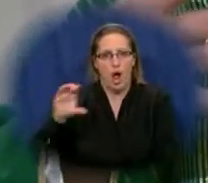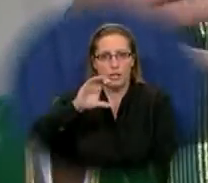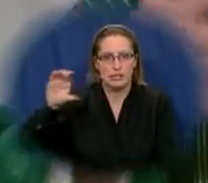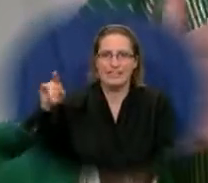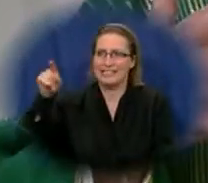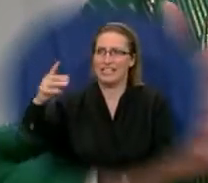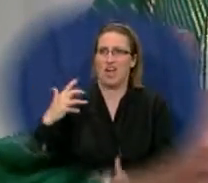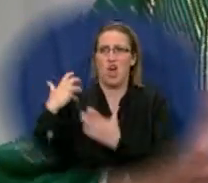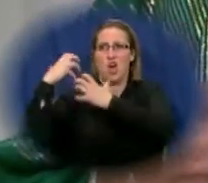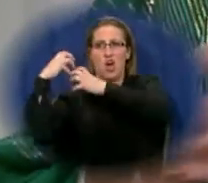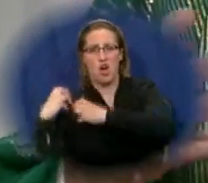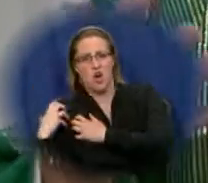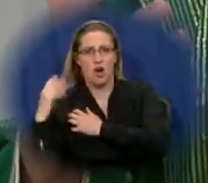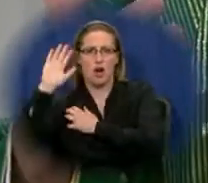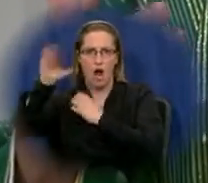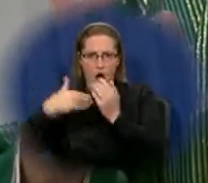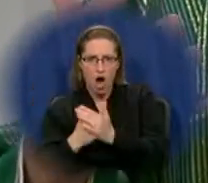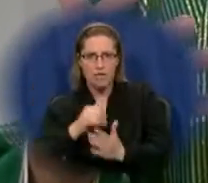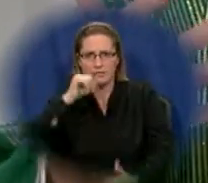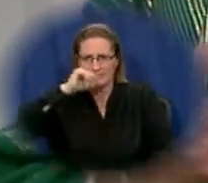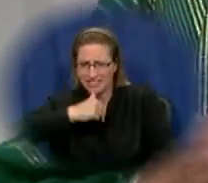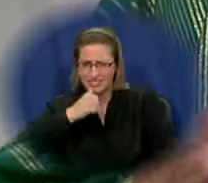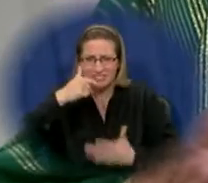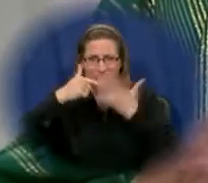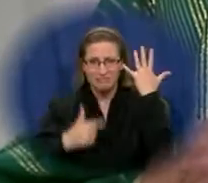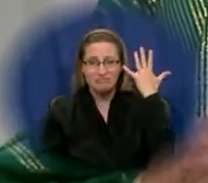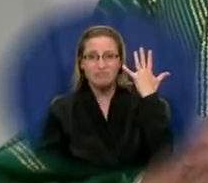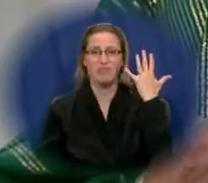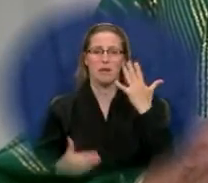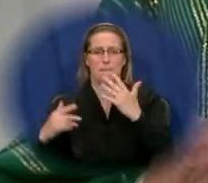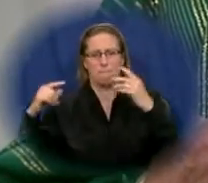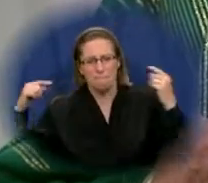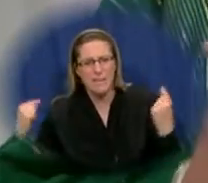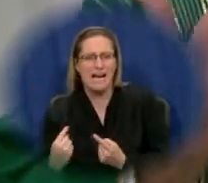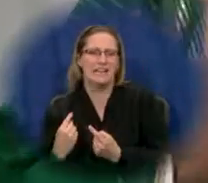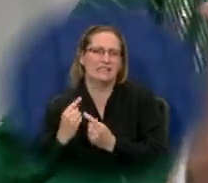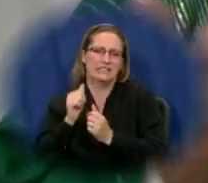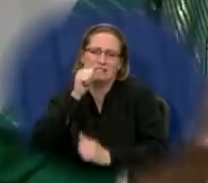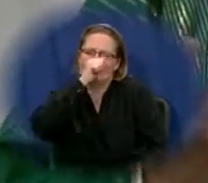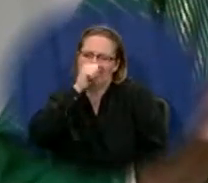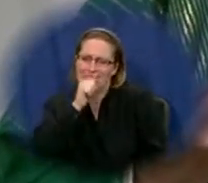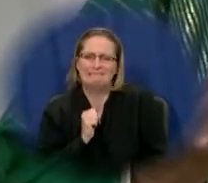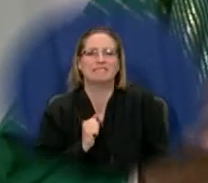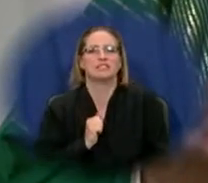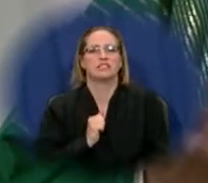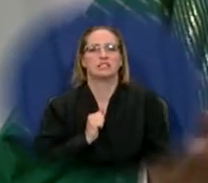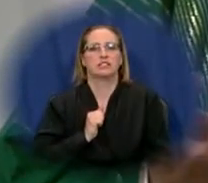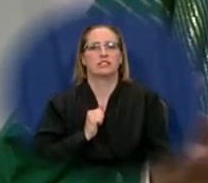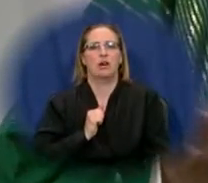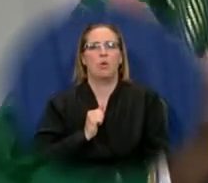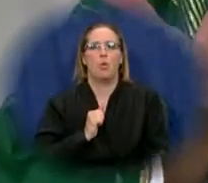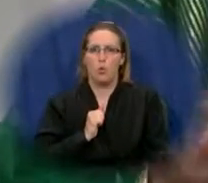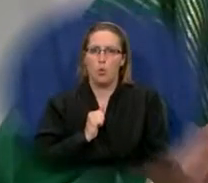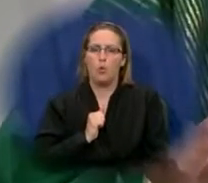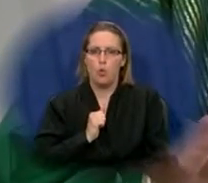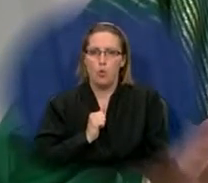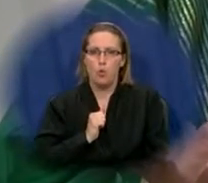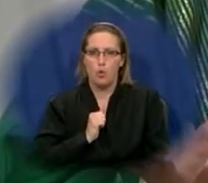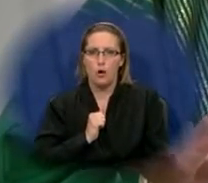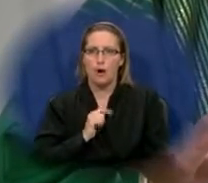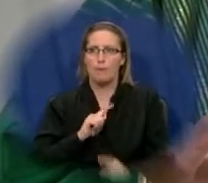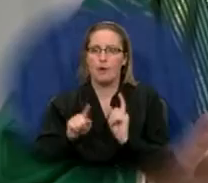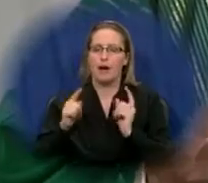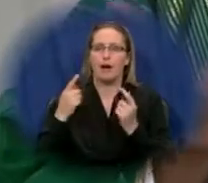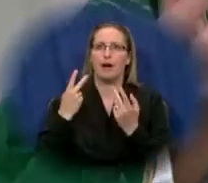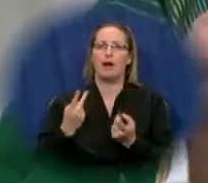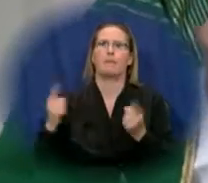the cross, all that suffering and all of that pain, and throughout all of humanity, but also then to redeem